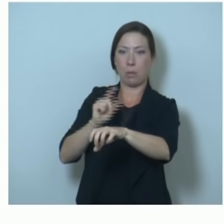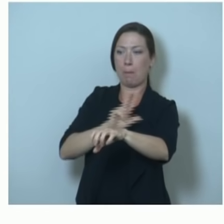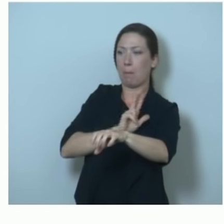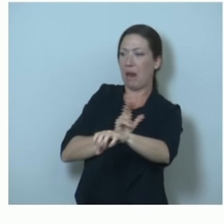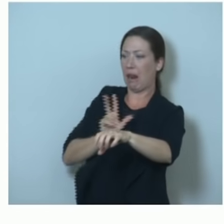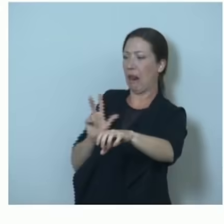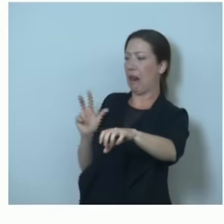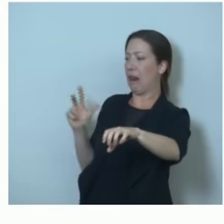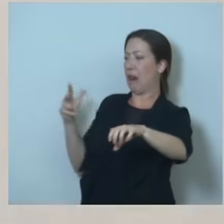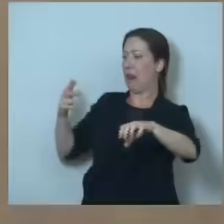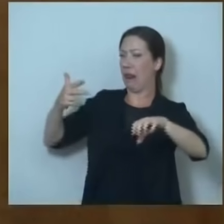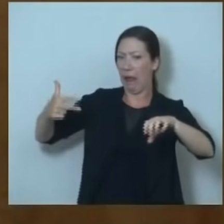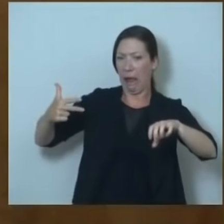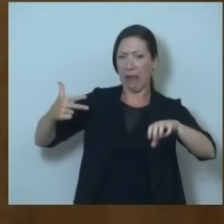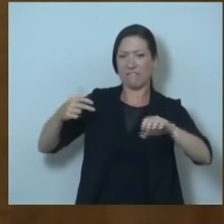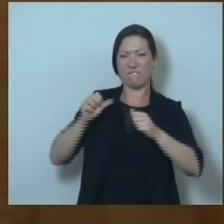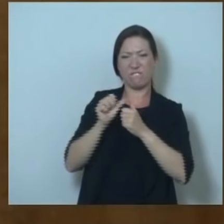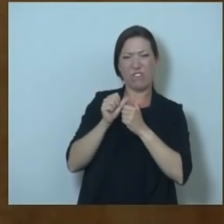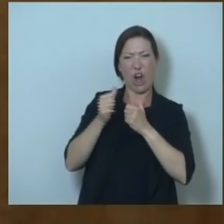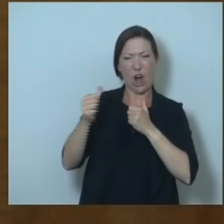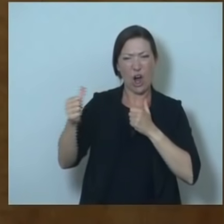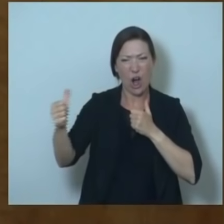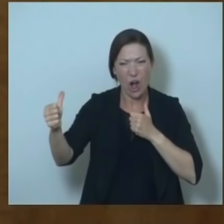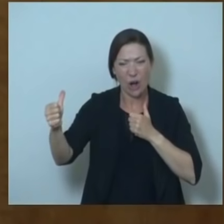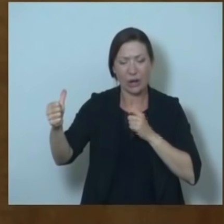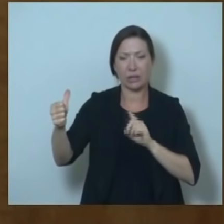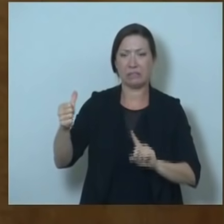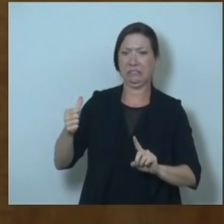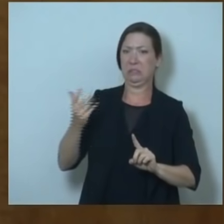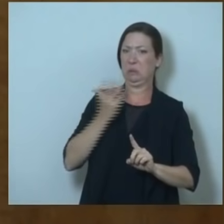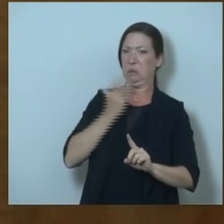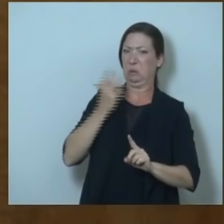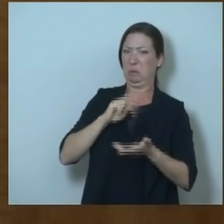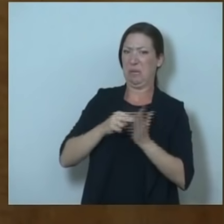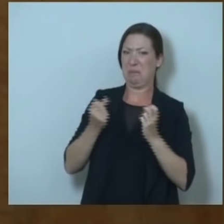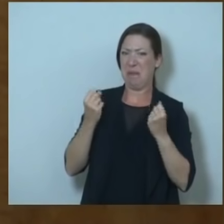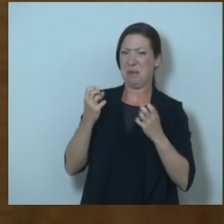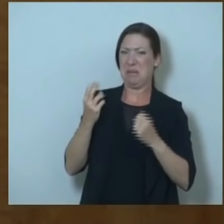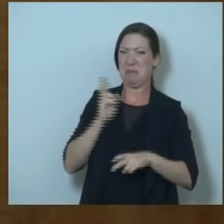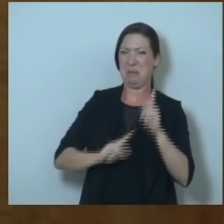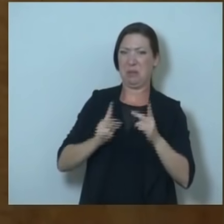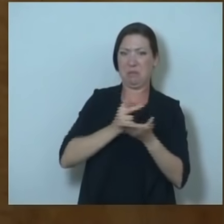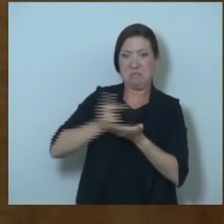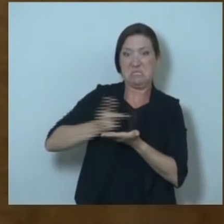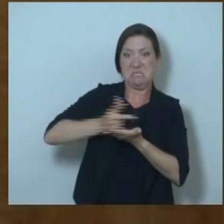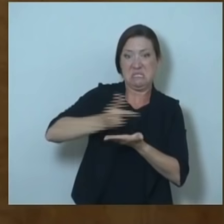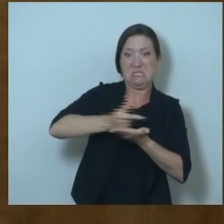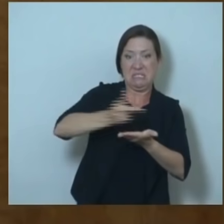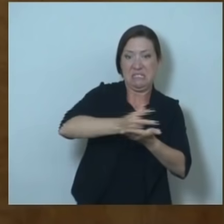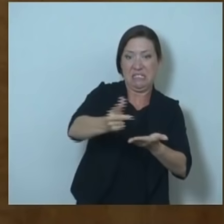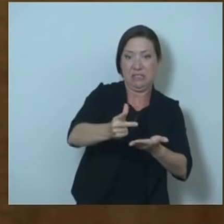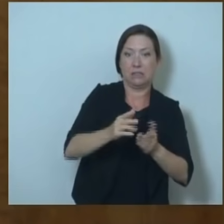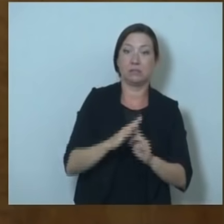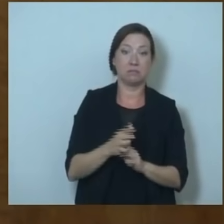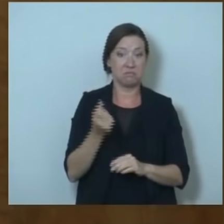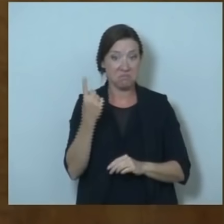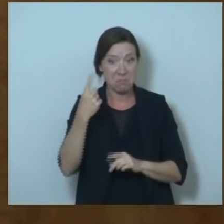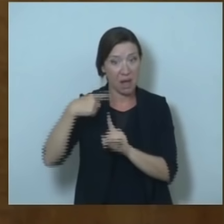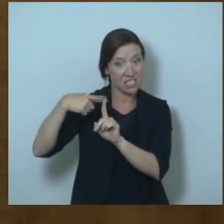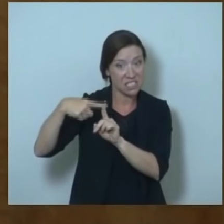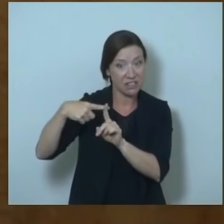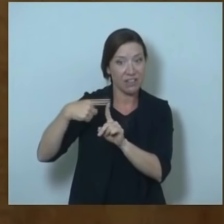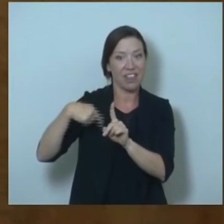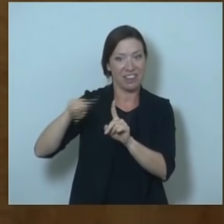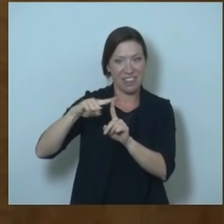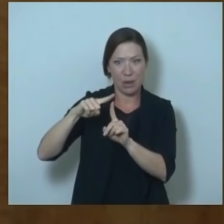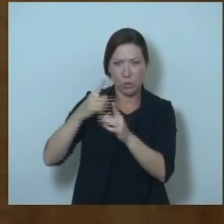up, and the good news was they were metering. They were determining who could go in when, and they were counting people going in and counting people